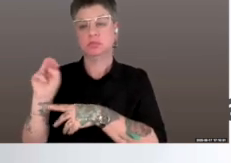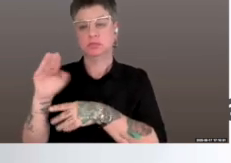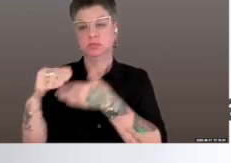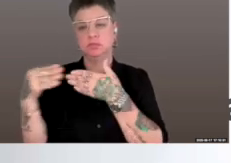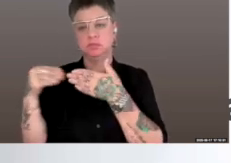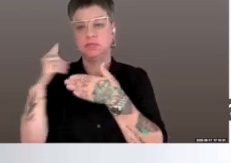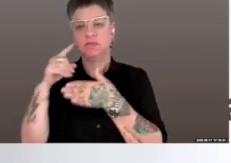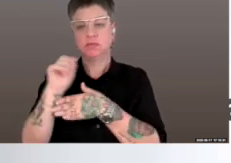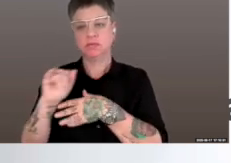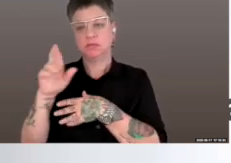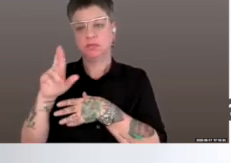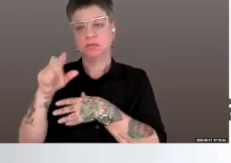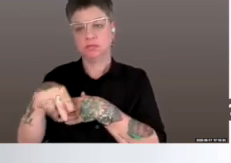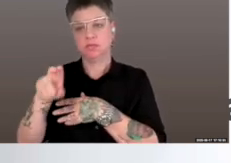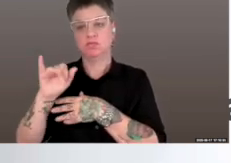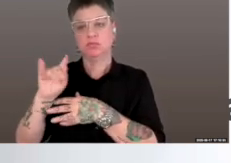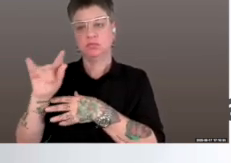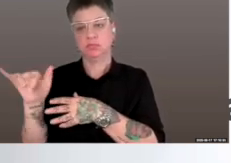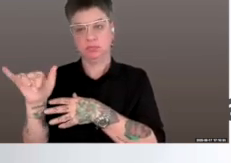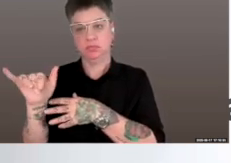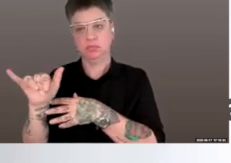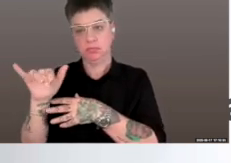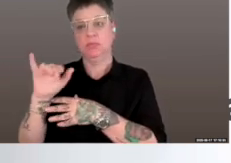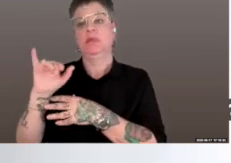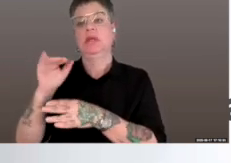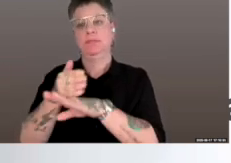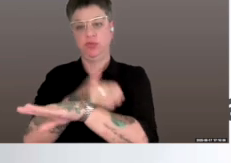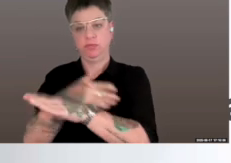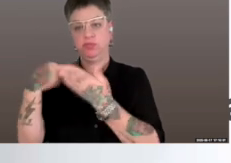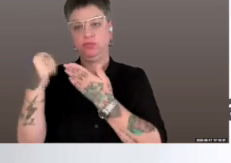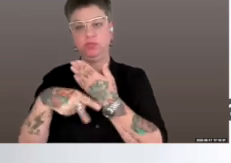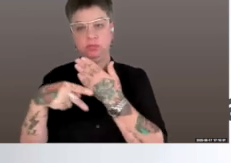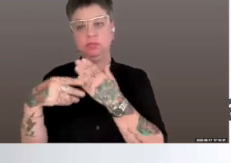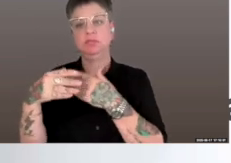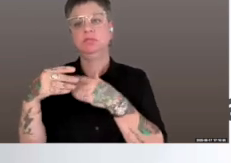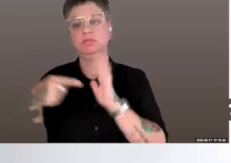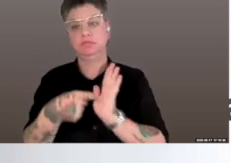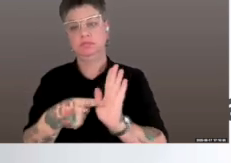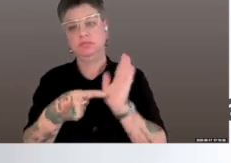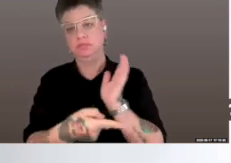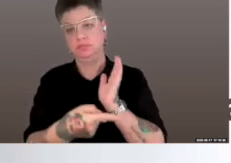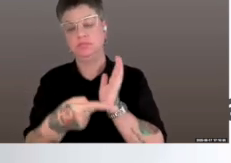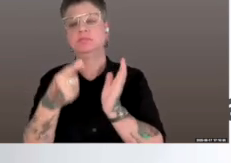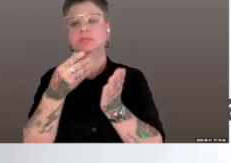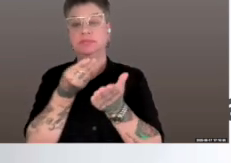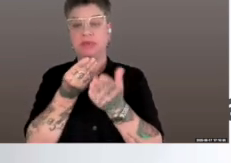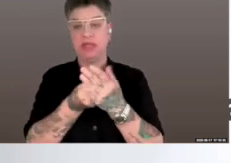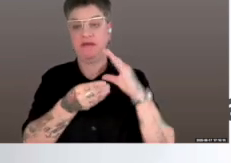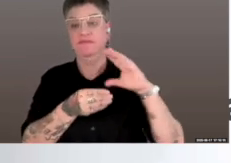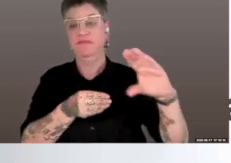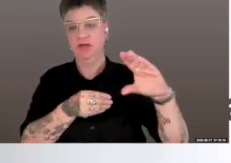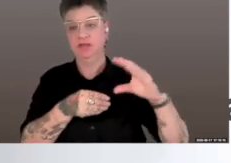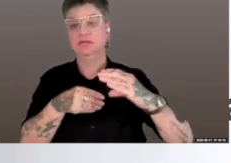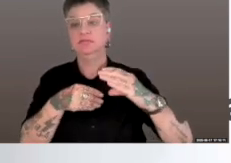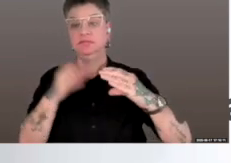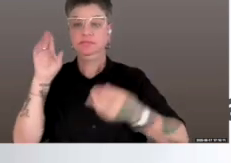In the May revision, the governor identified high-speed rail and wildfire prevention and